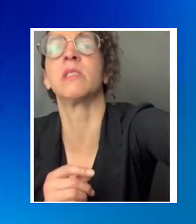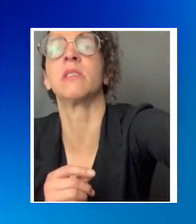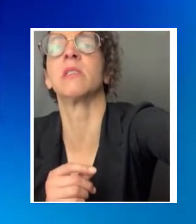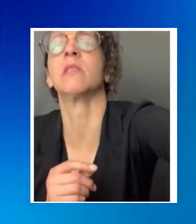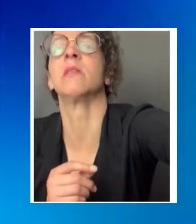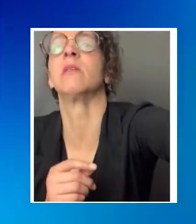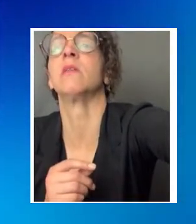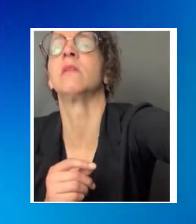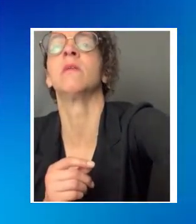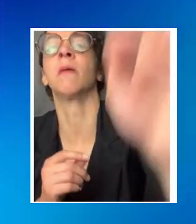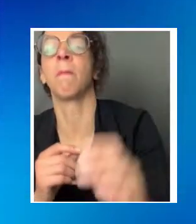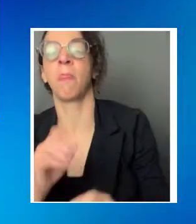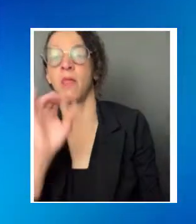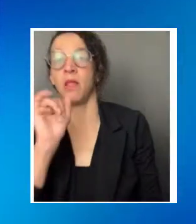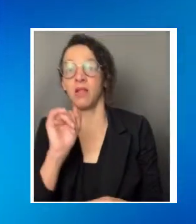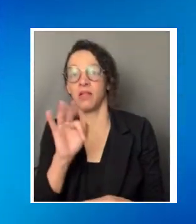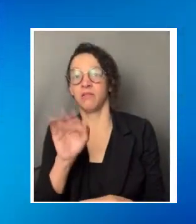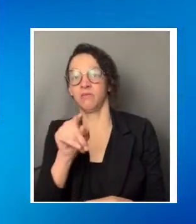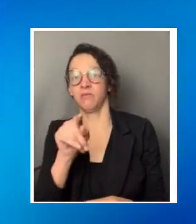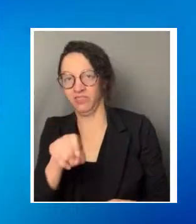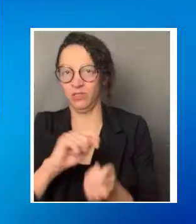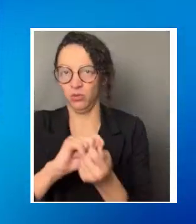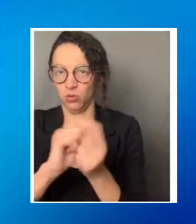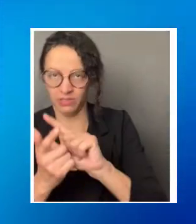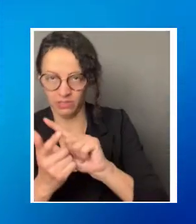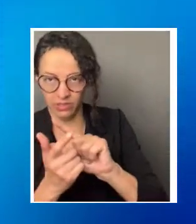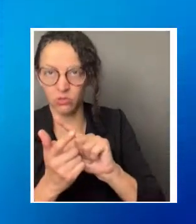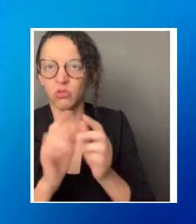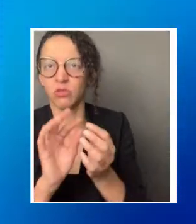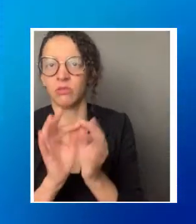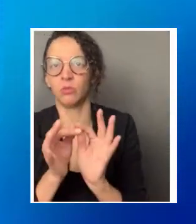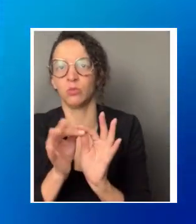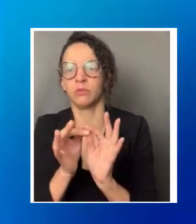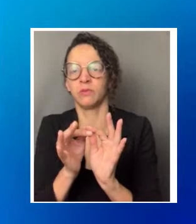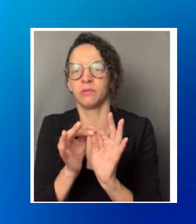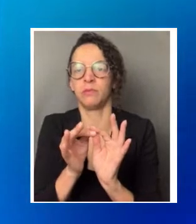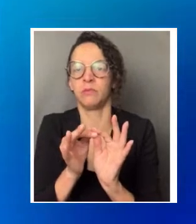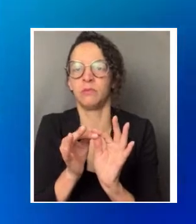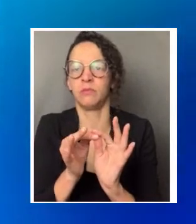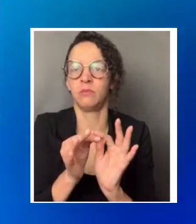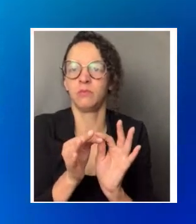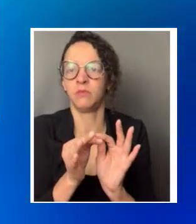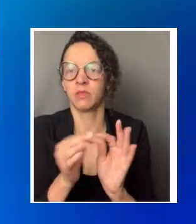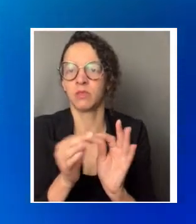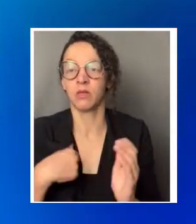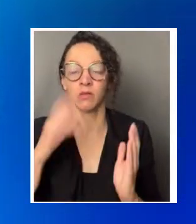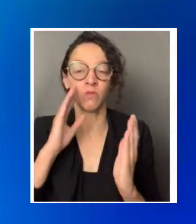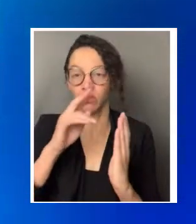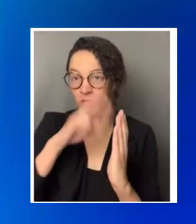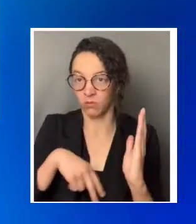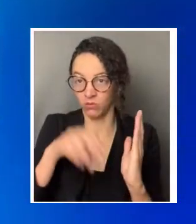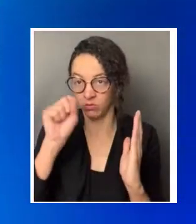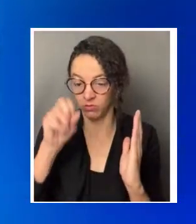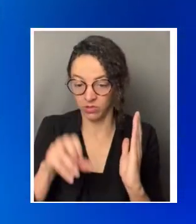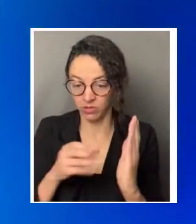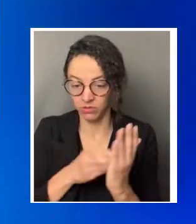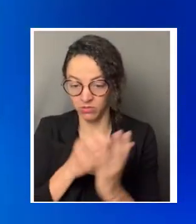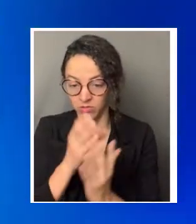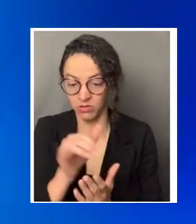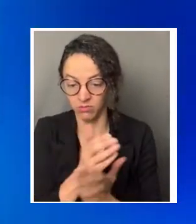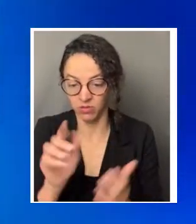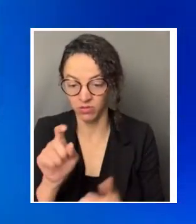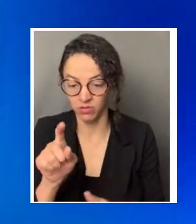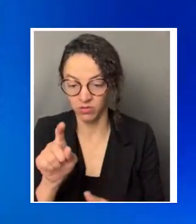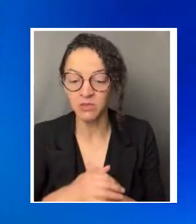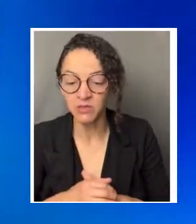If you need translation, and then am I just going to be reading through that? Sorry, this is the first time I'm seeing this